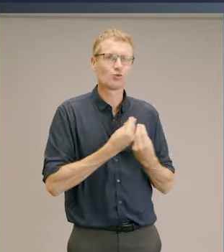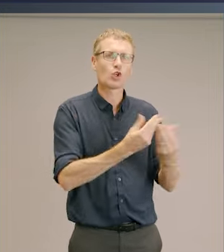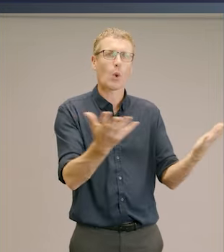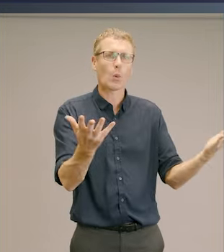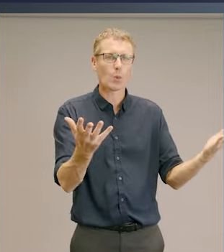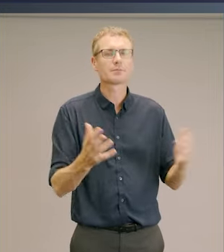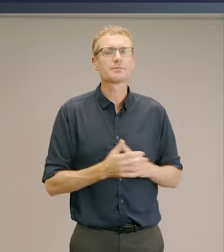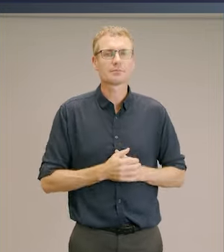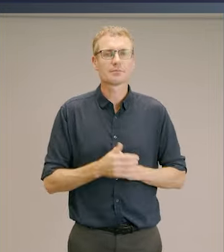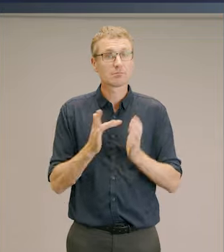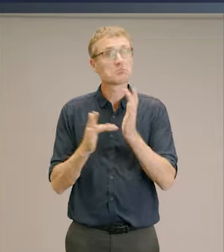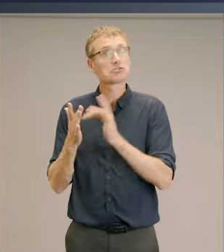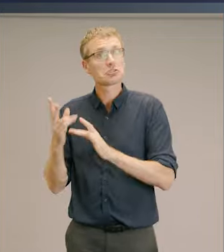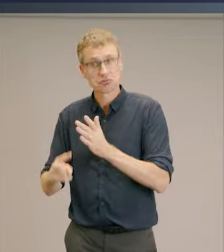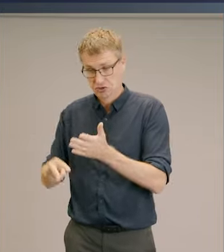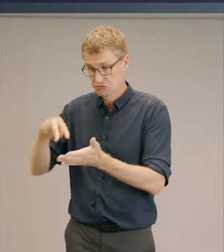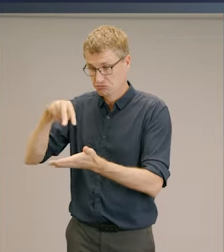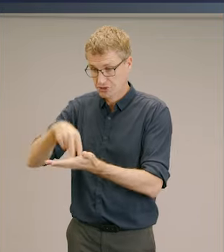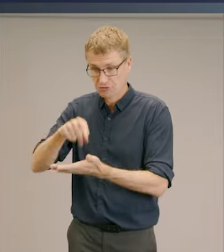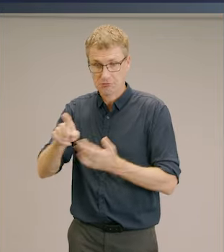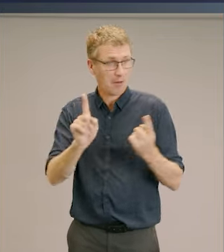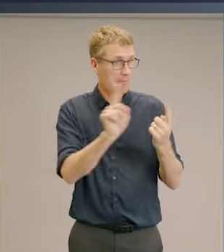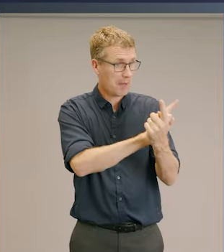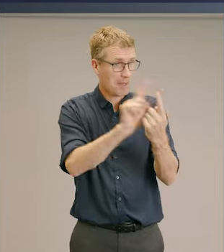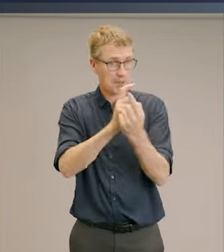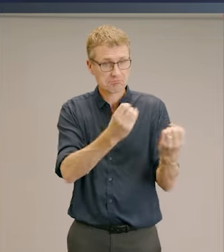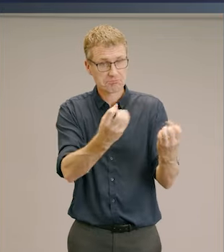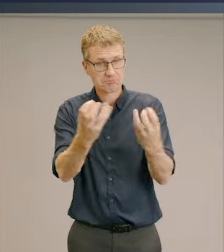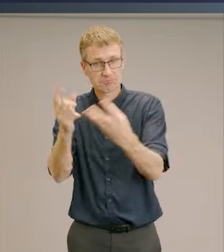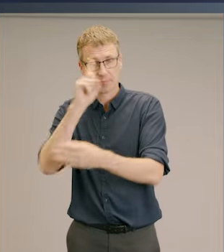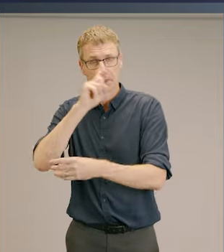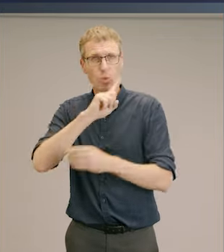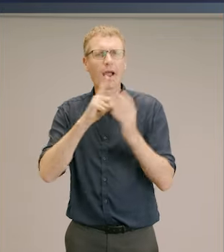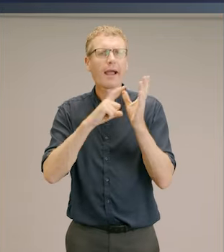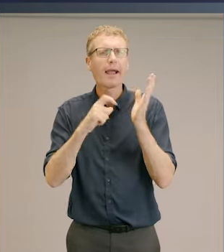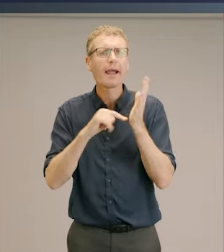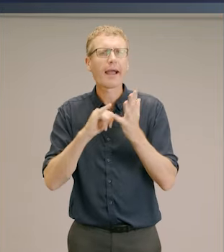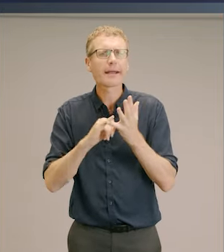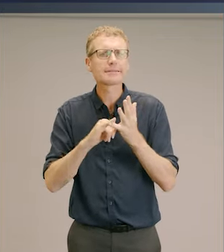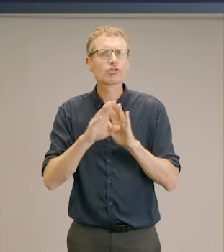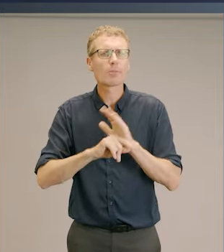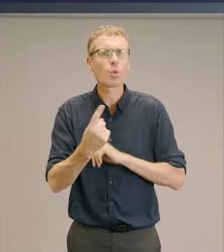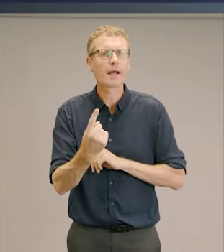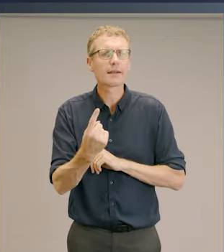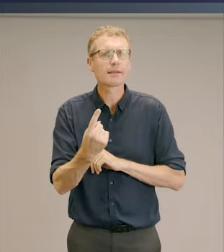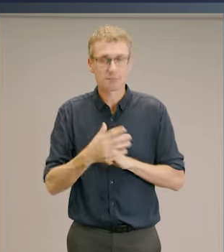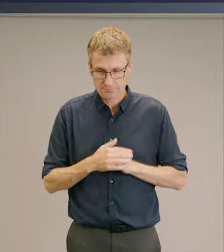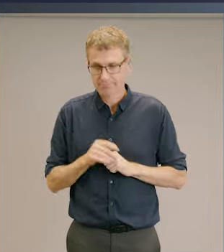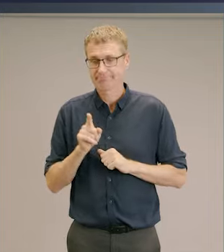Jesus. And after his resurrection, when Jesus appeared to many people, we're told in Acts chapter 1,